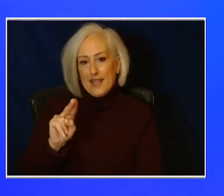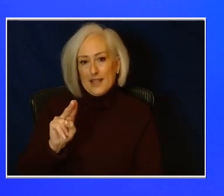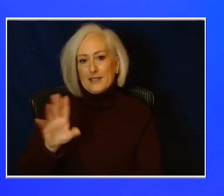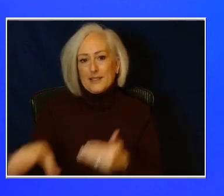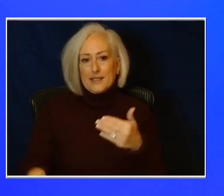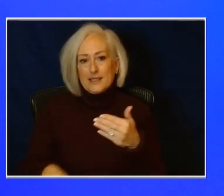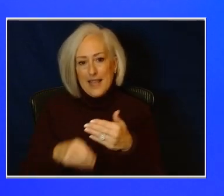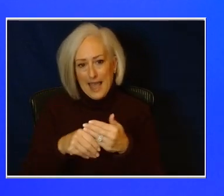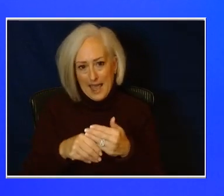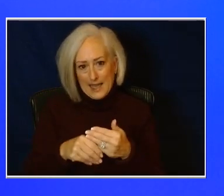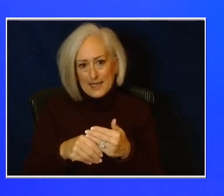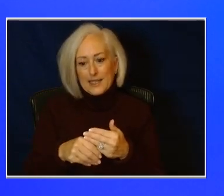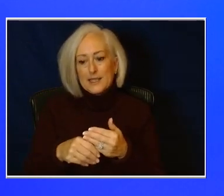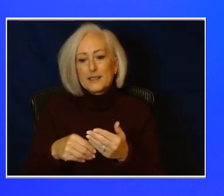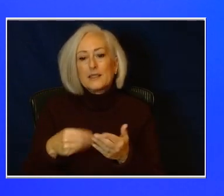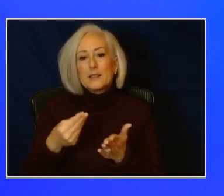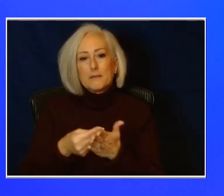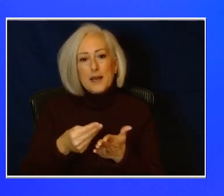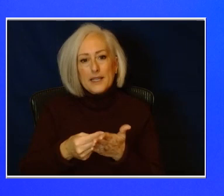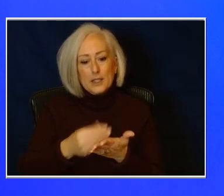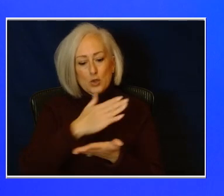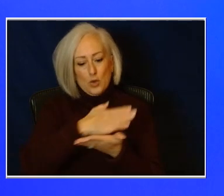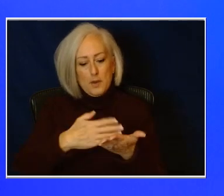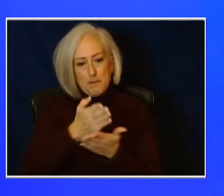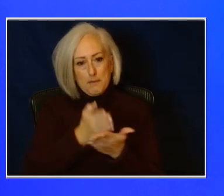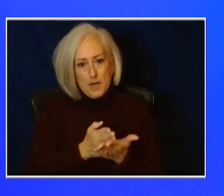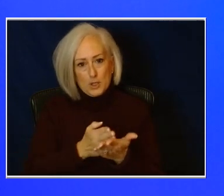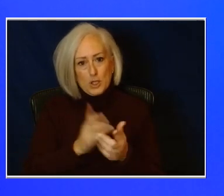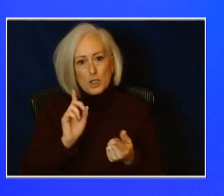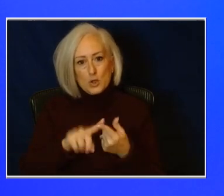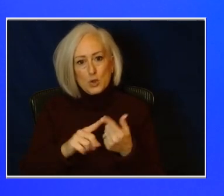support our cancer center. And